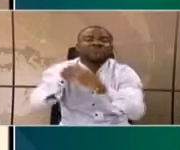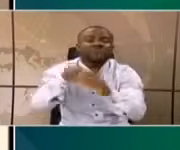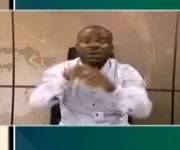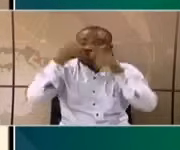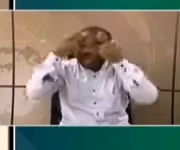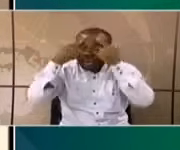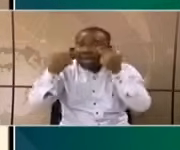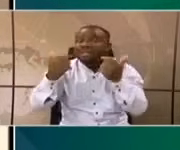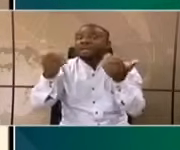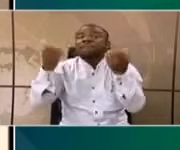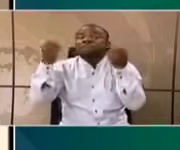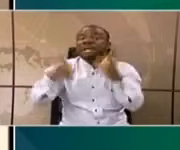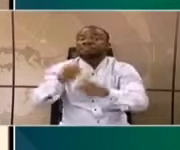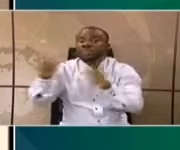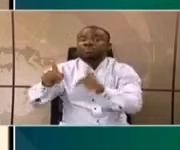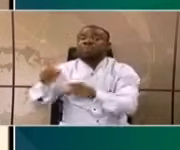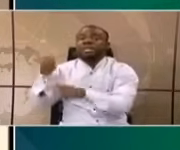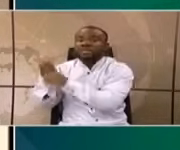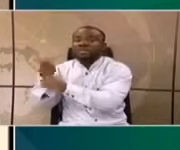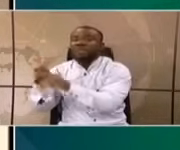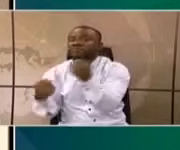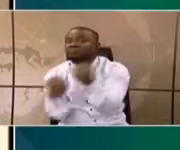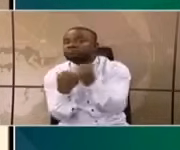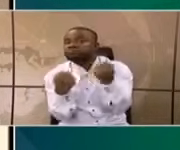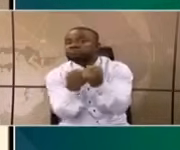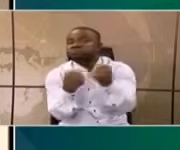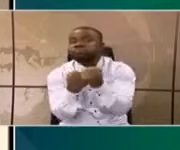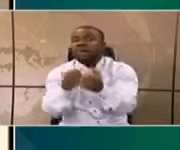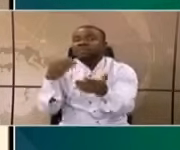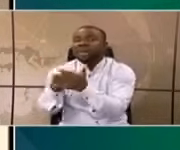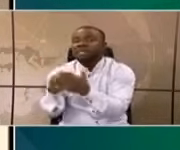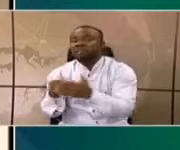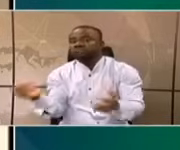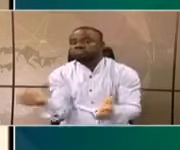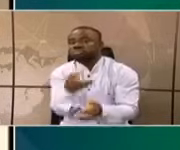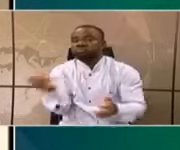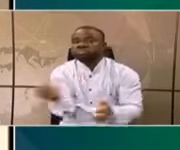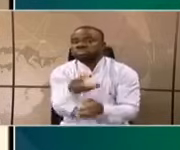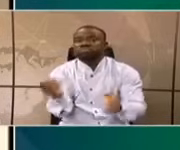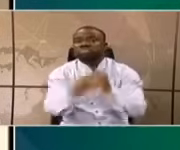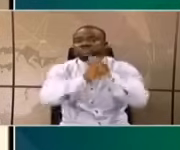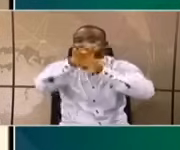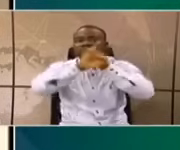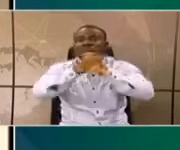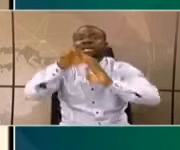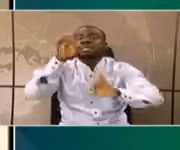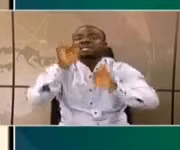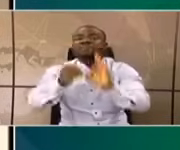Sasikan, one of the bush, one of the more. One of the more.